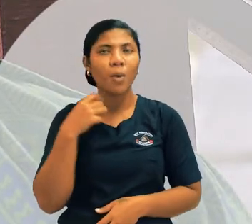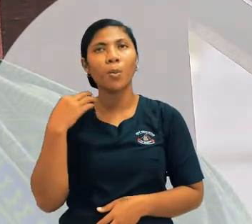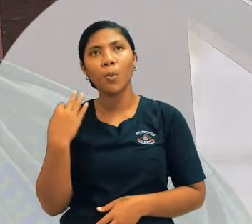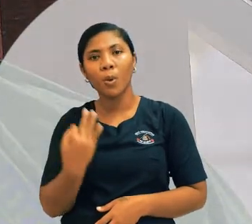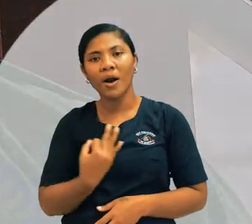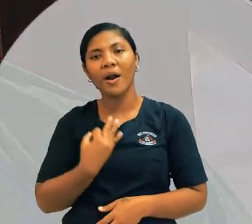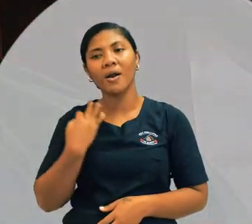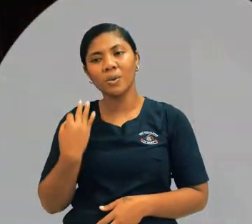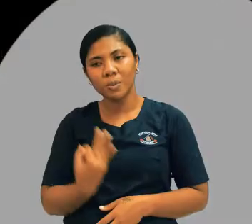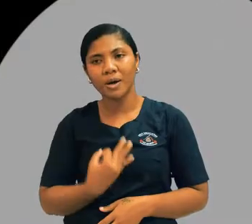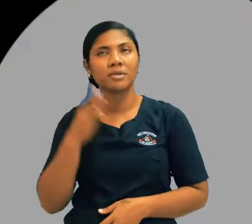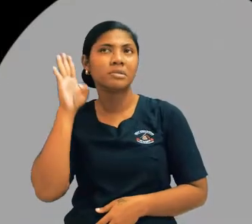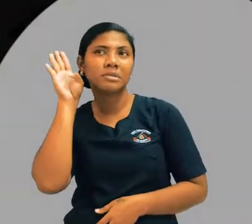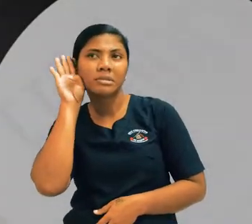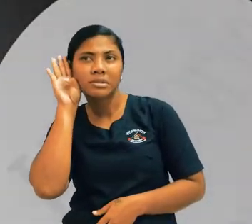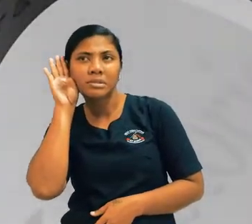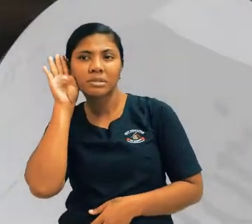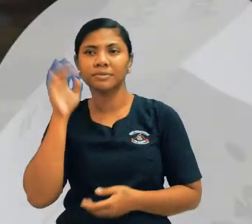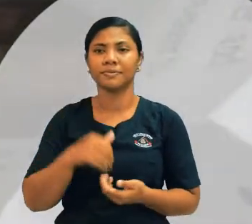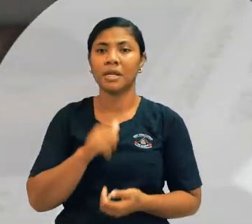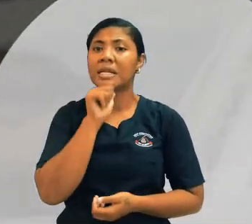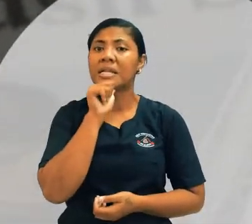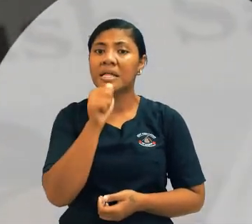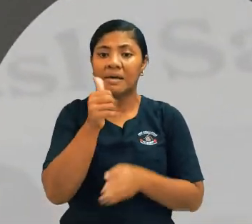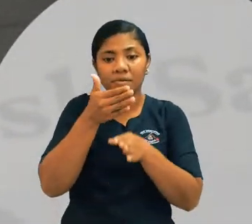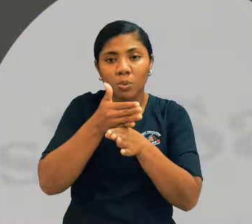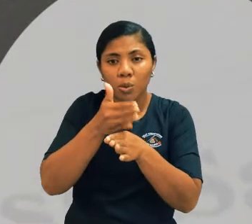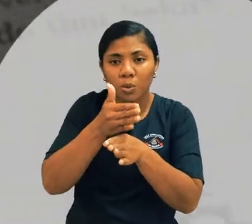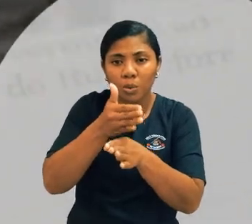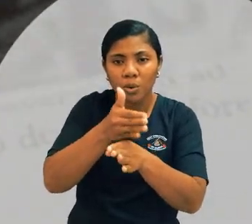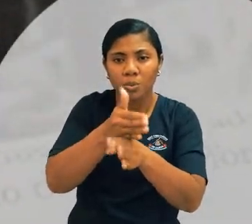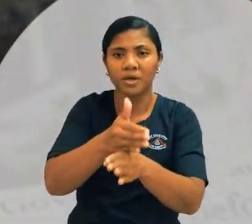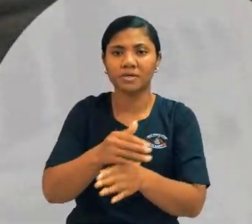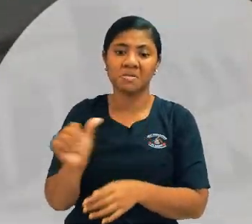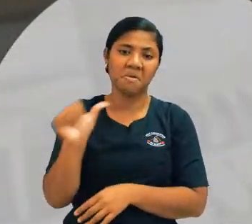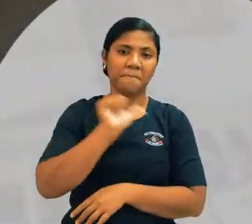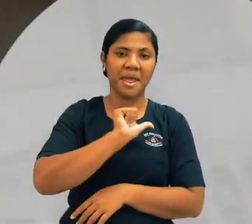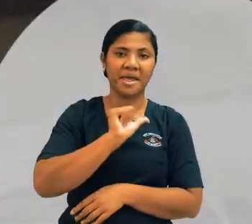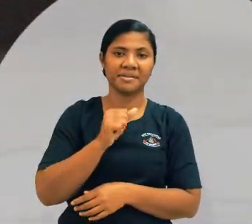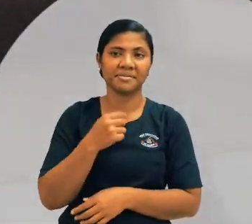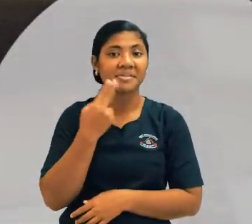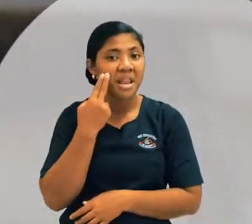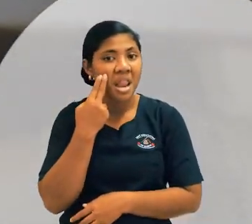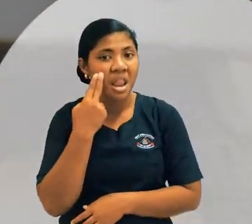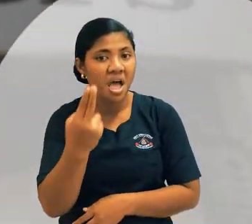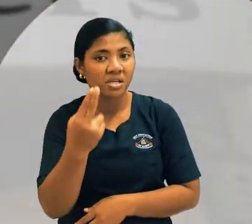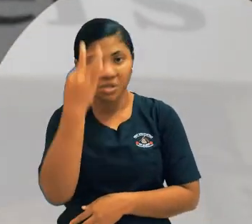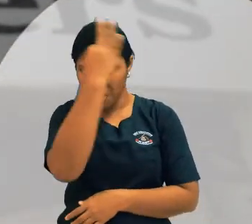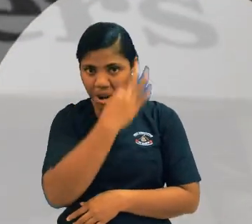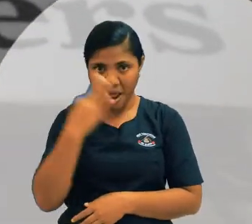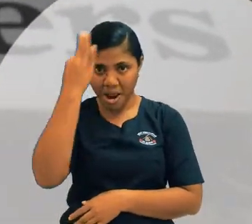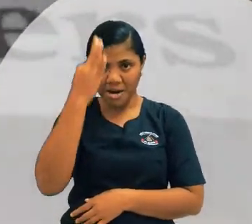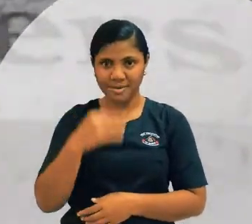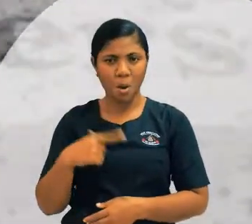fo ya wa o nga ta mit. On May 29th, the first repatriation flight brought back Samoan citizens and residents from